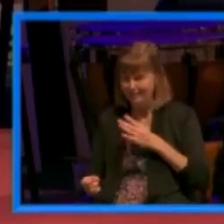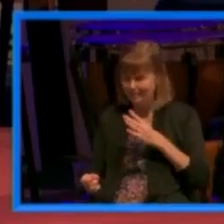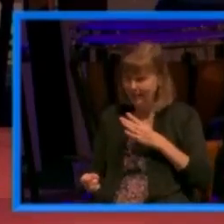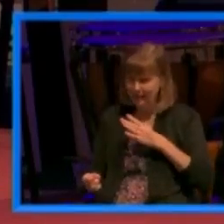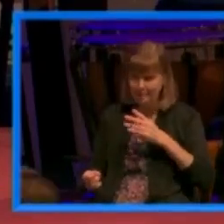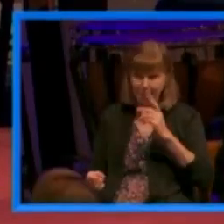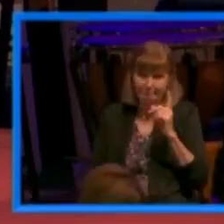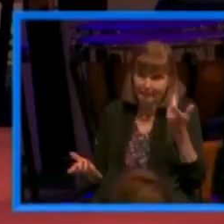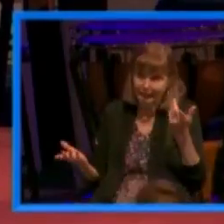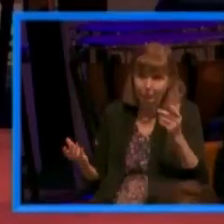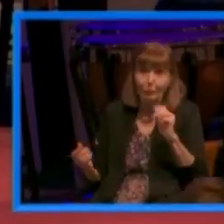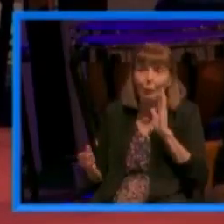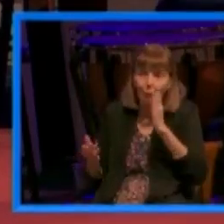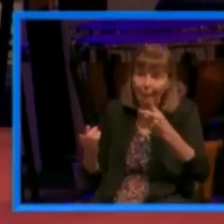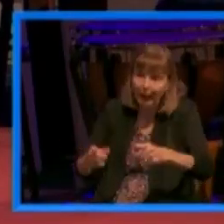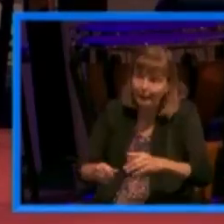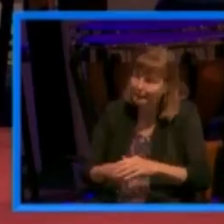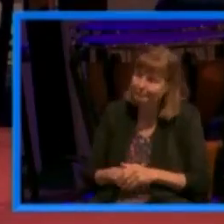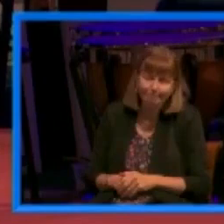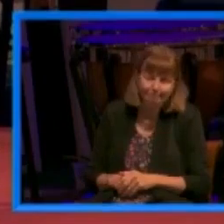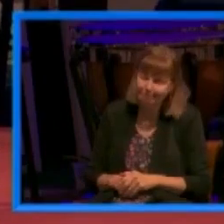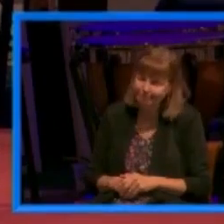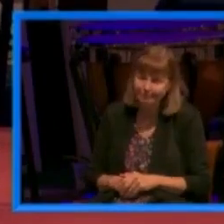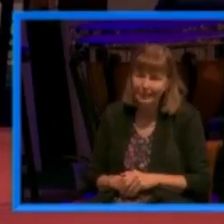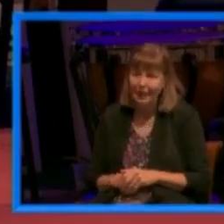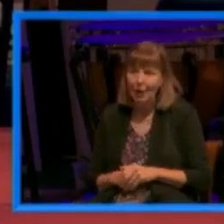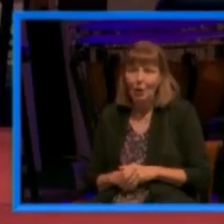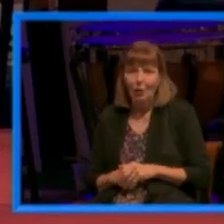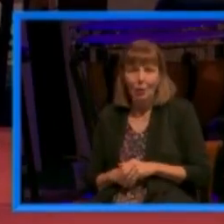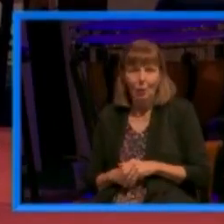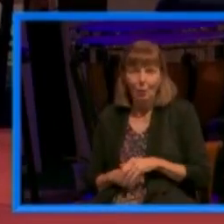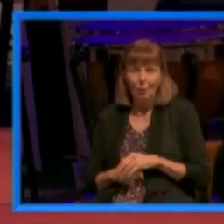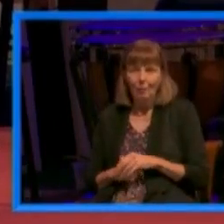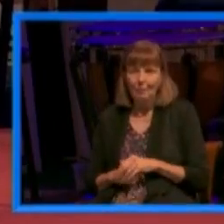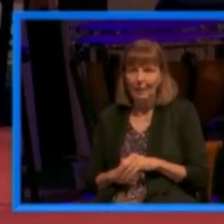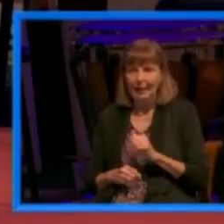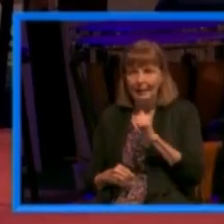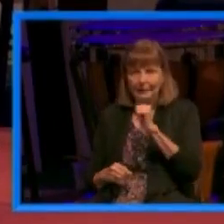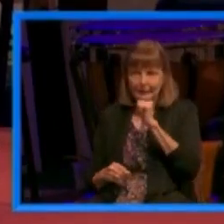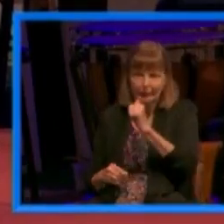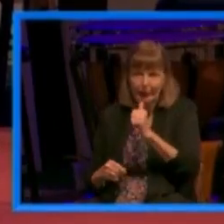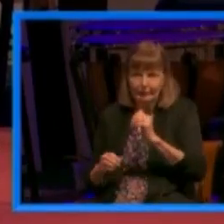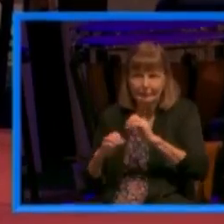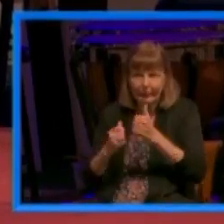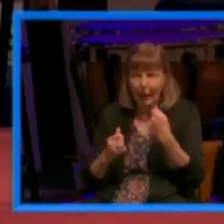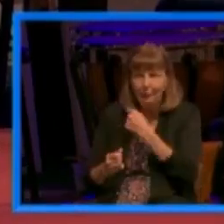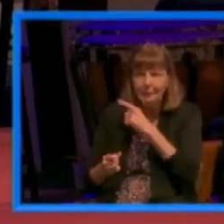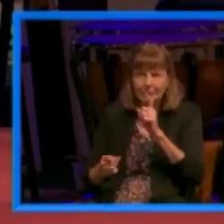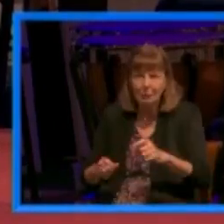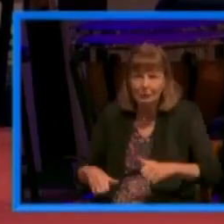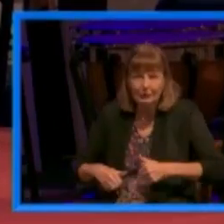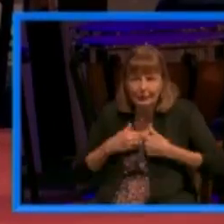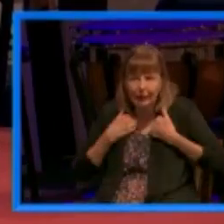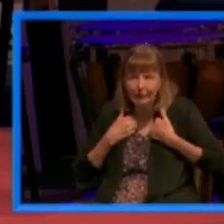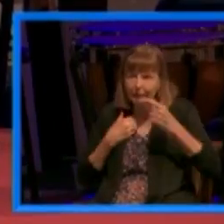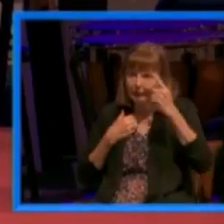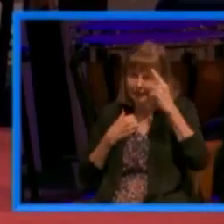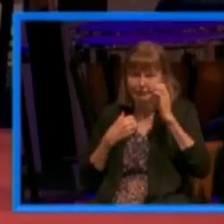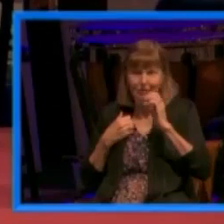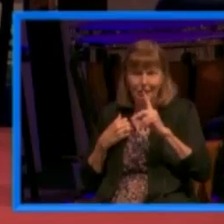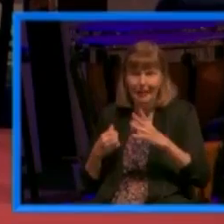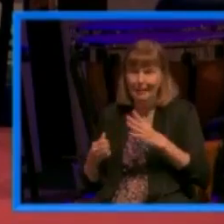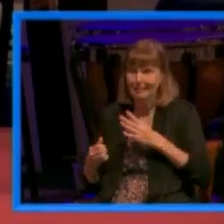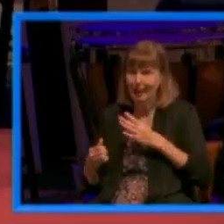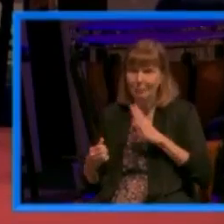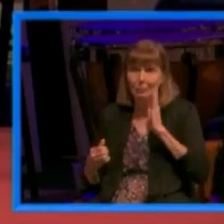of the Lord as some badge of honor to keep doing whatever we want to do. That's not how we are to live. In fact, the Apostle John would tell us in 1 John chapter